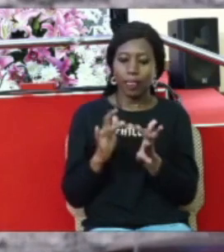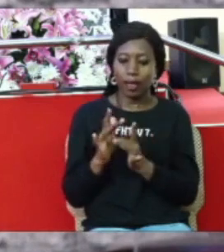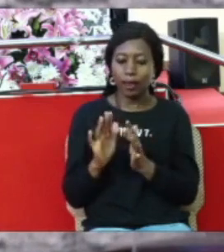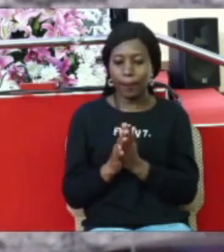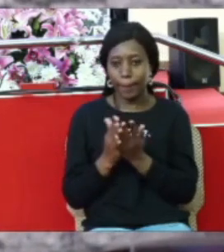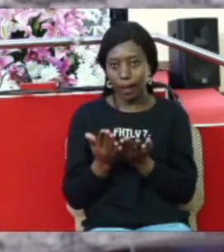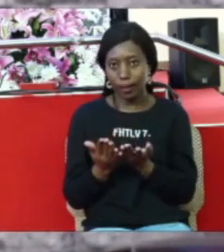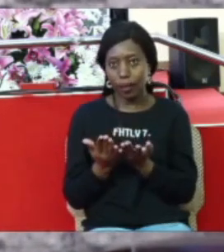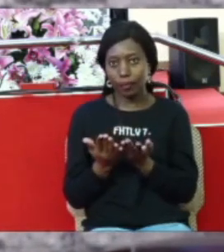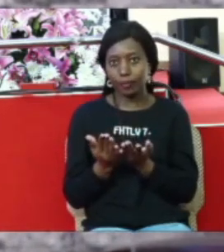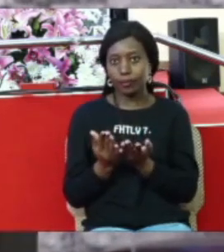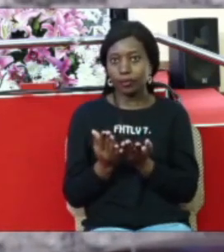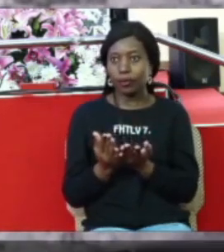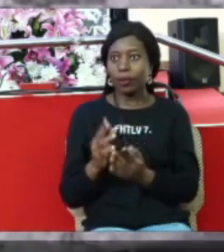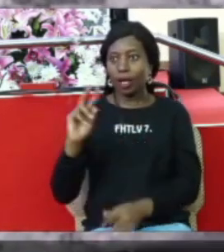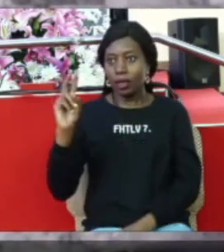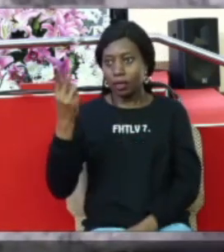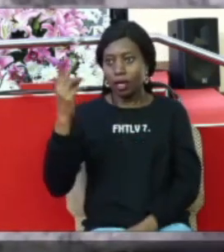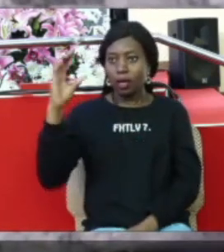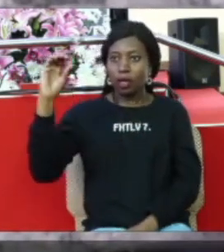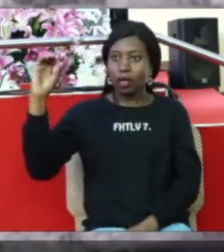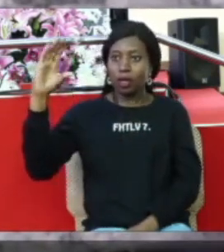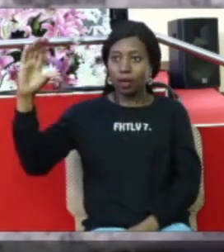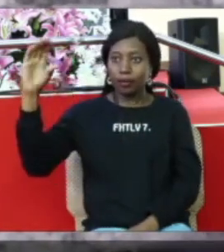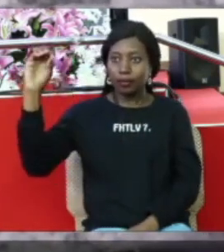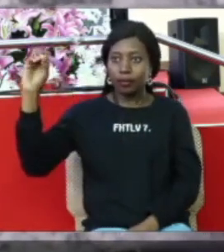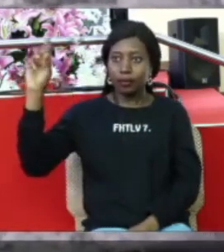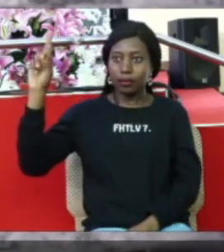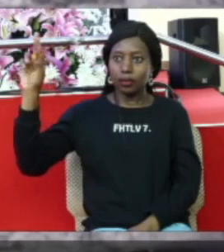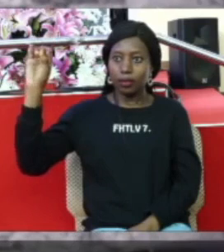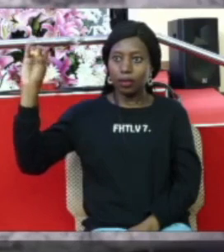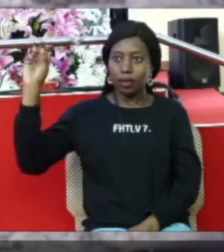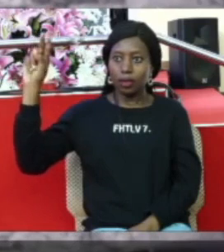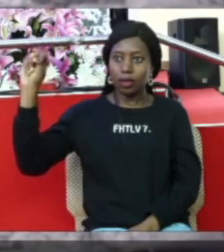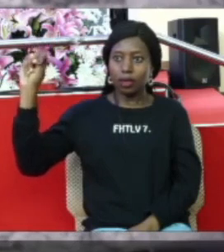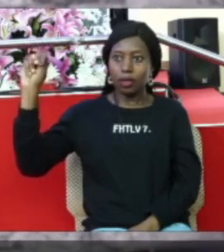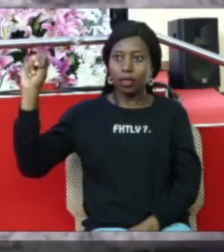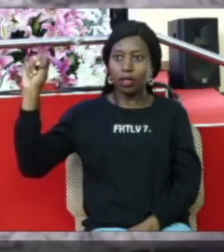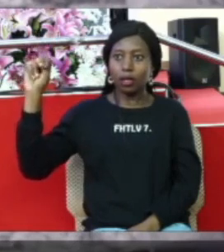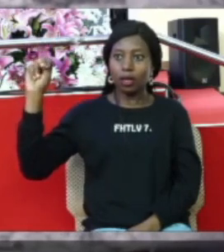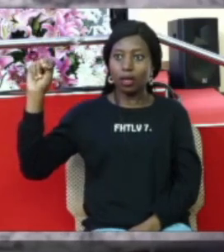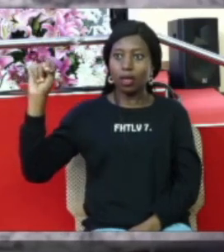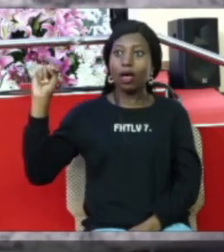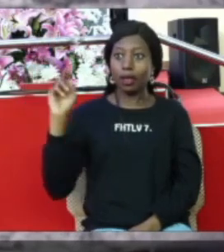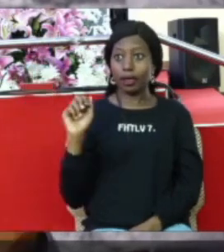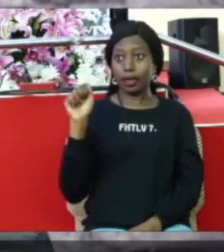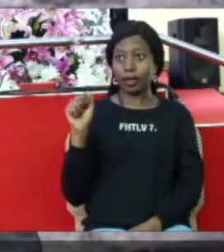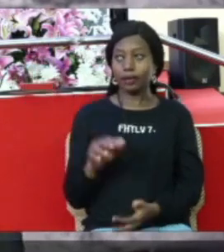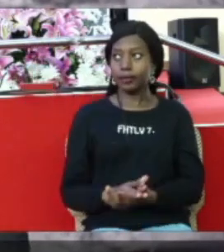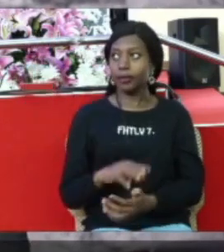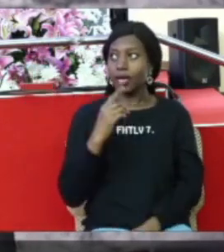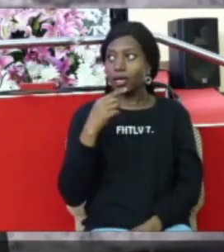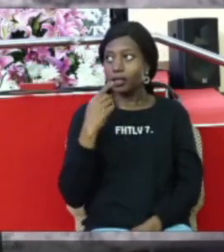Corinthians 5:7, for we walk by faith, not by sight. Now, tell a